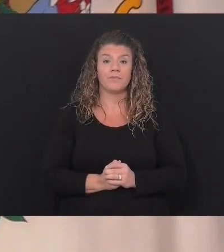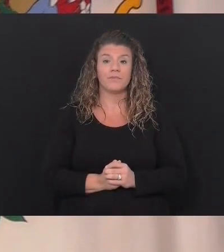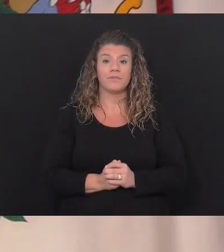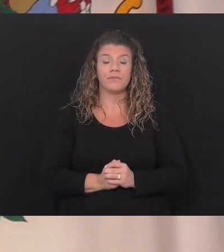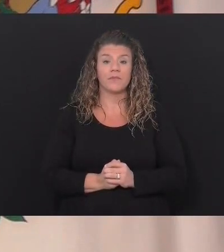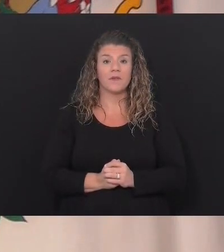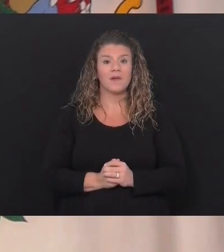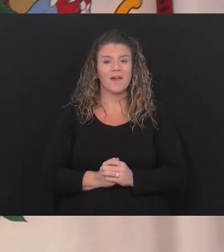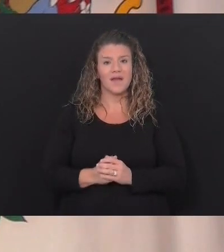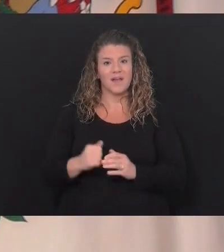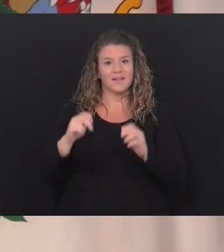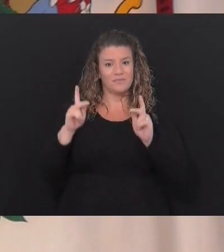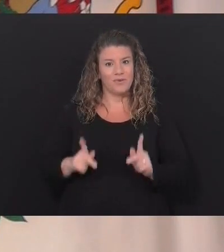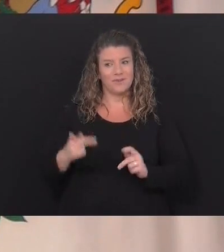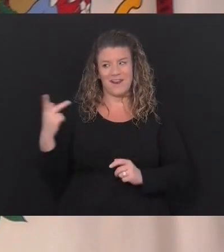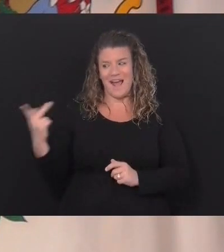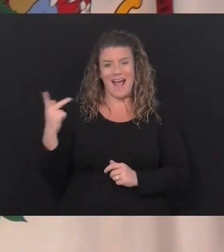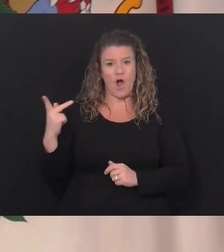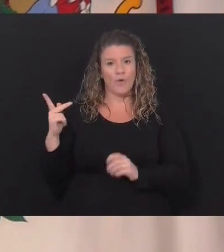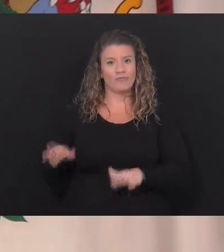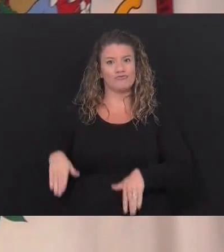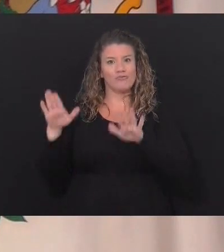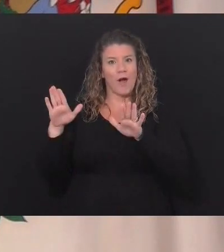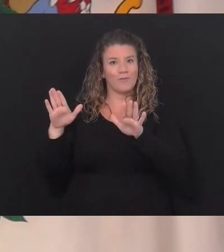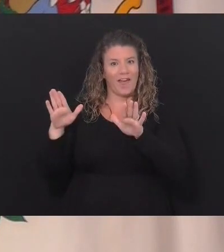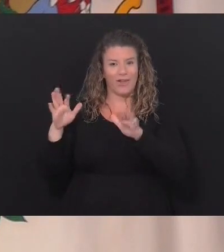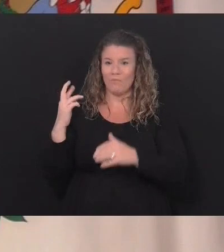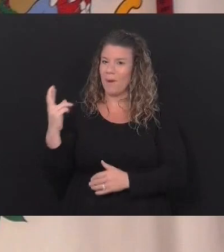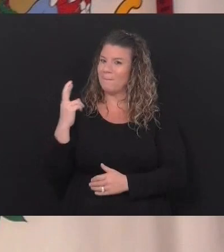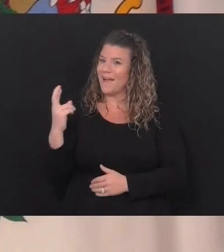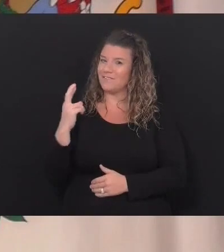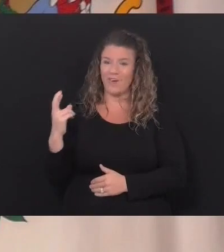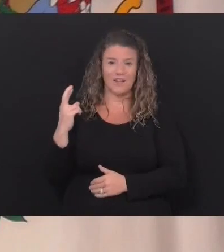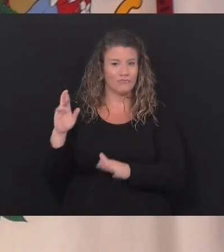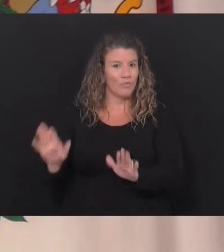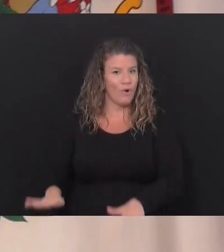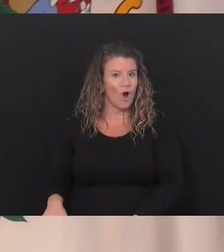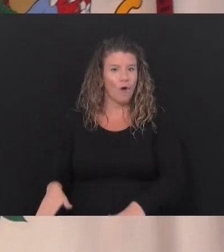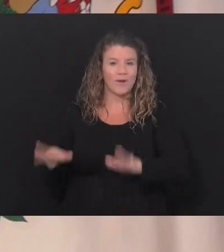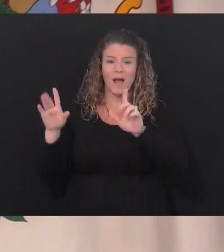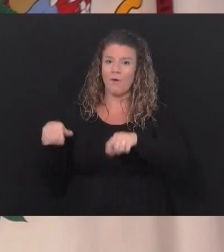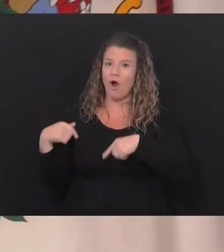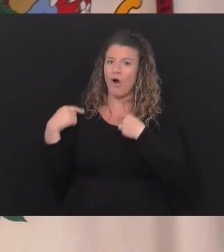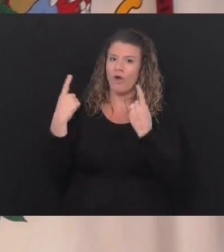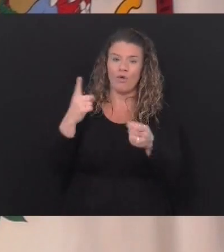up together, and we were best friends all throughout all life and everything. But